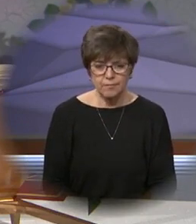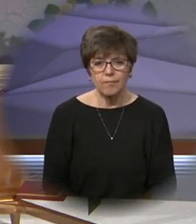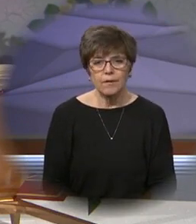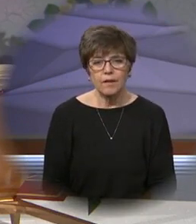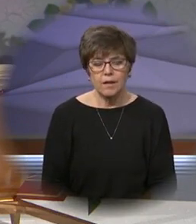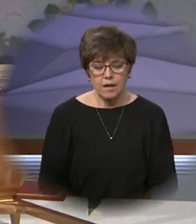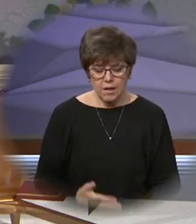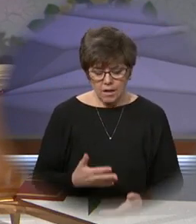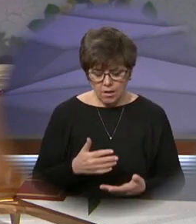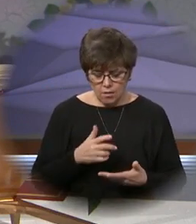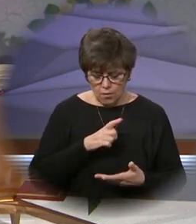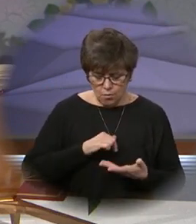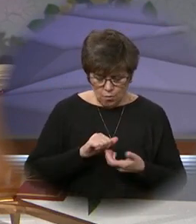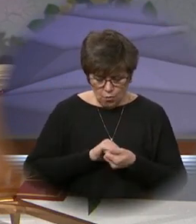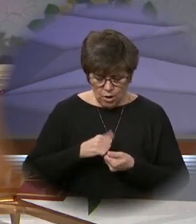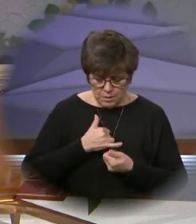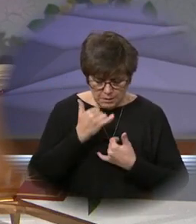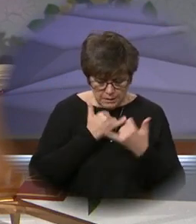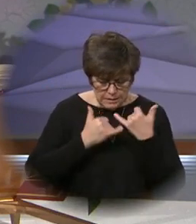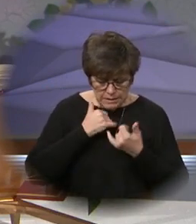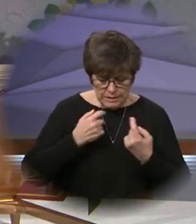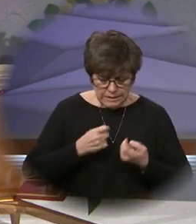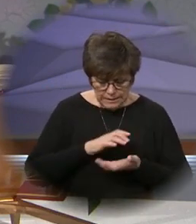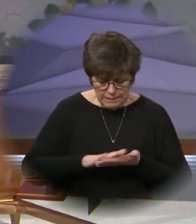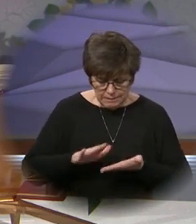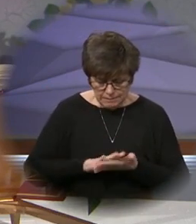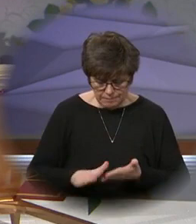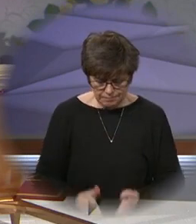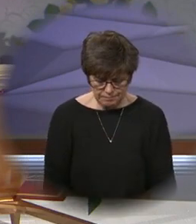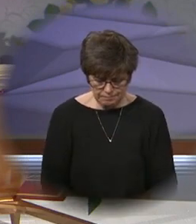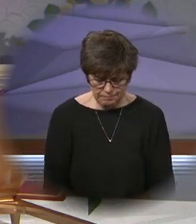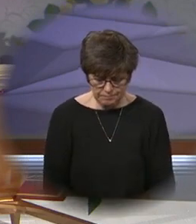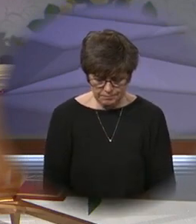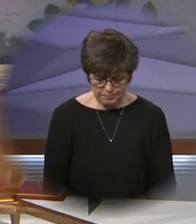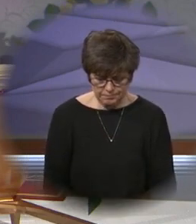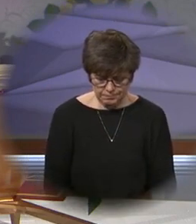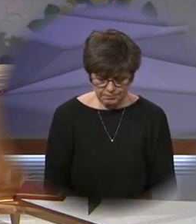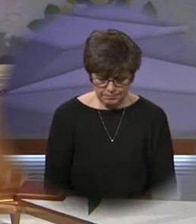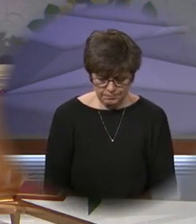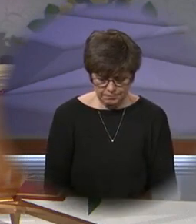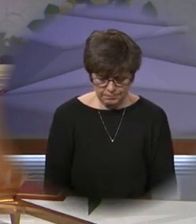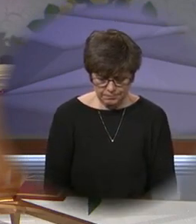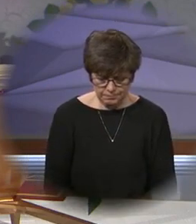Lord, wash away my iniquities and cleanse me of my sins.